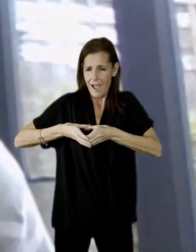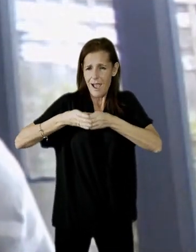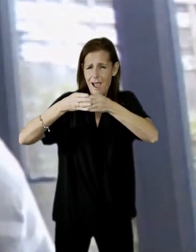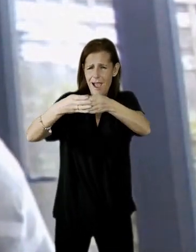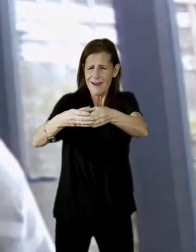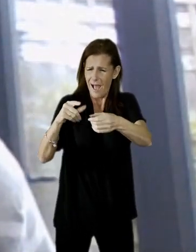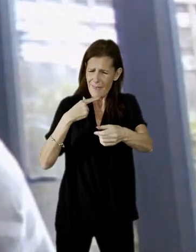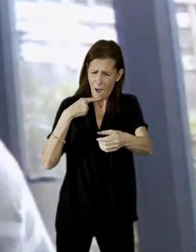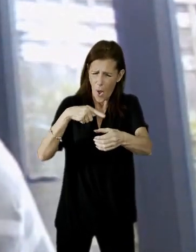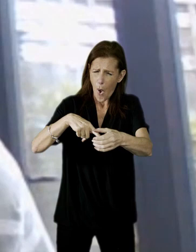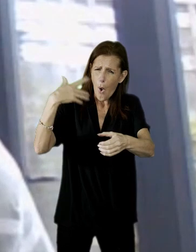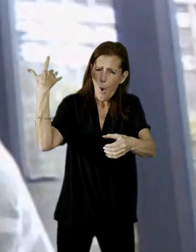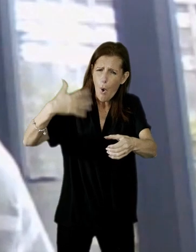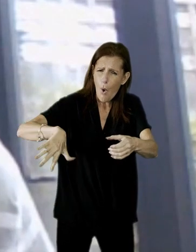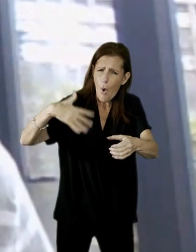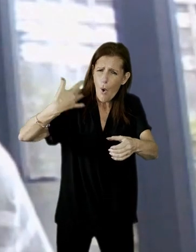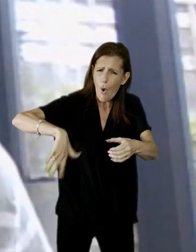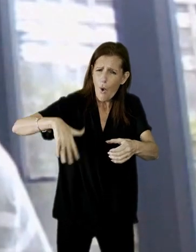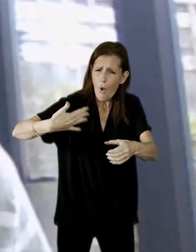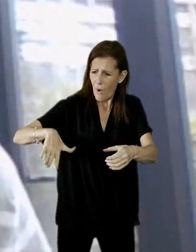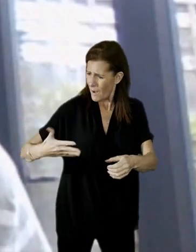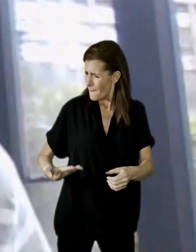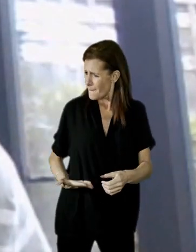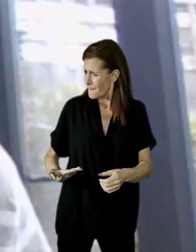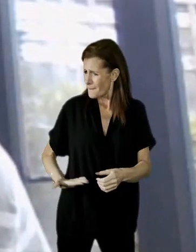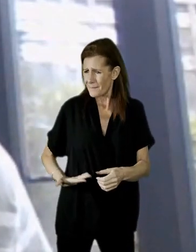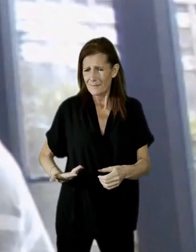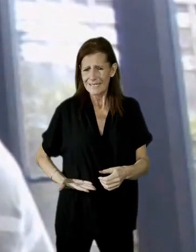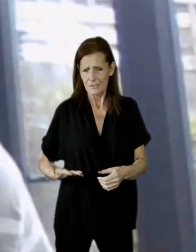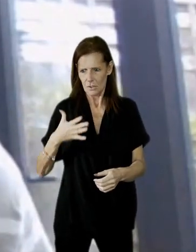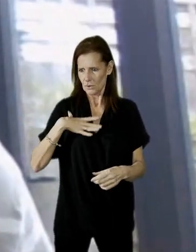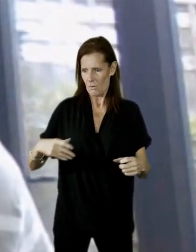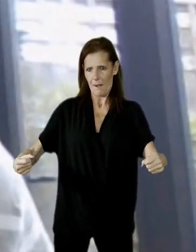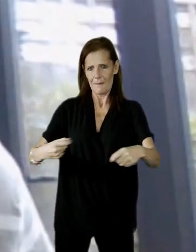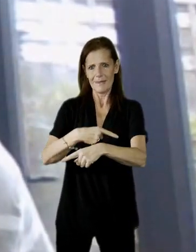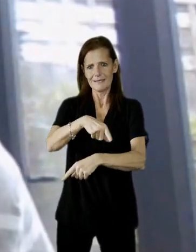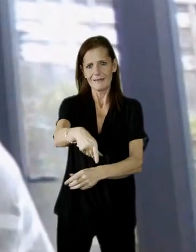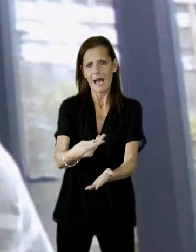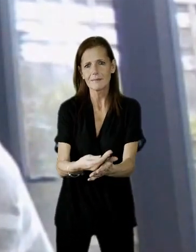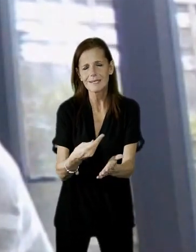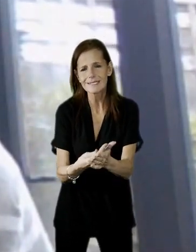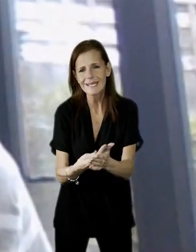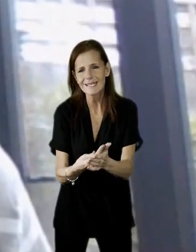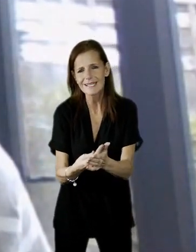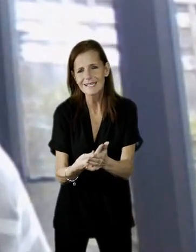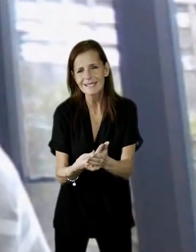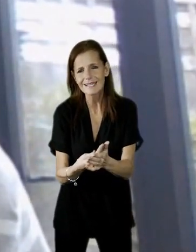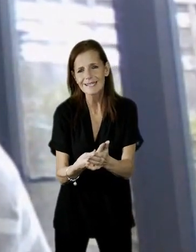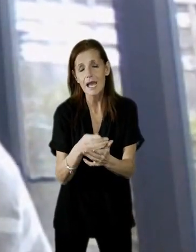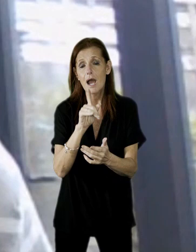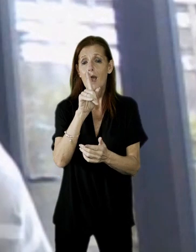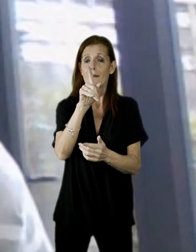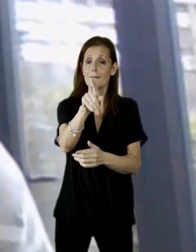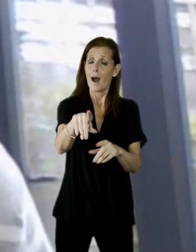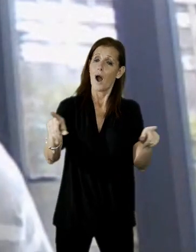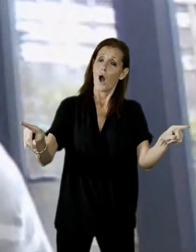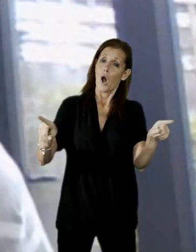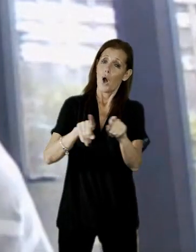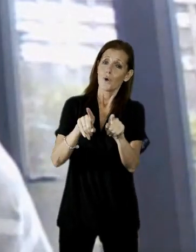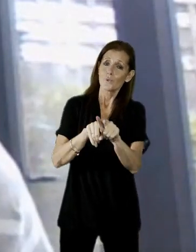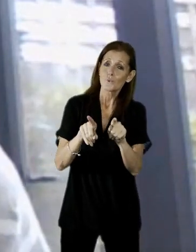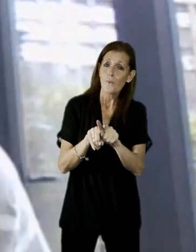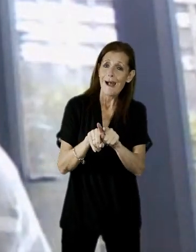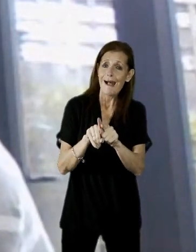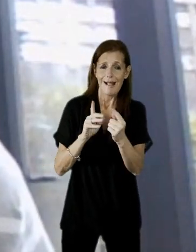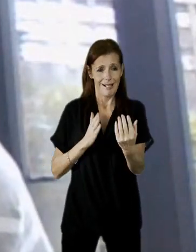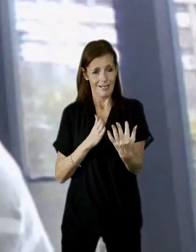surely not going to want to miss out on. But also embracing accessible tourism helps businesses to stay legal